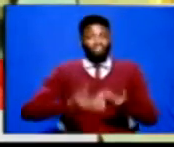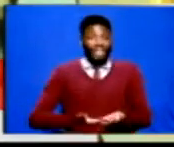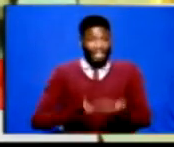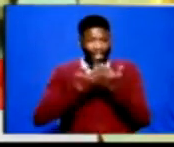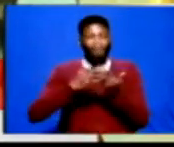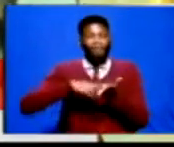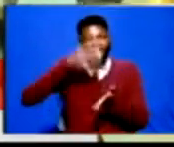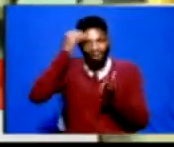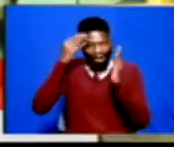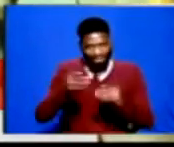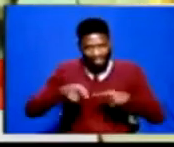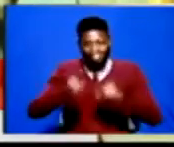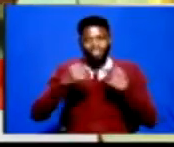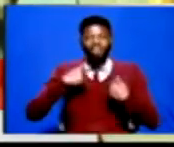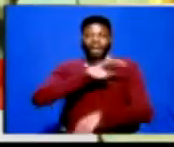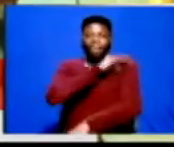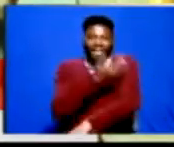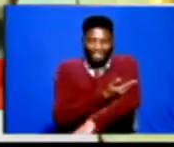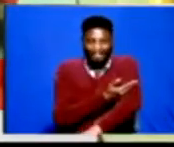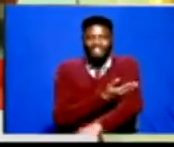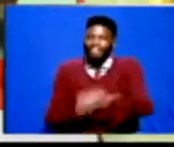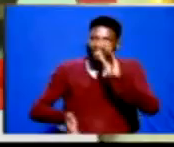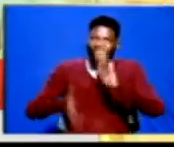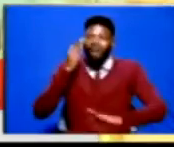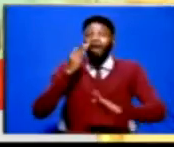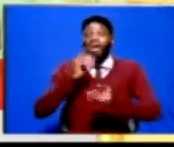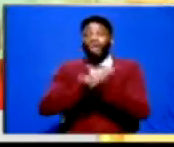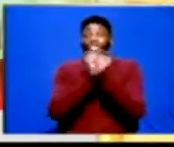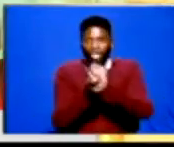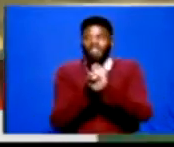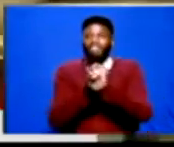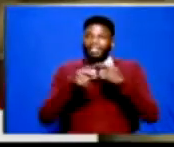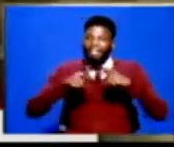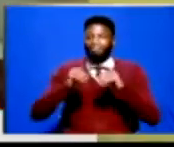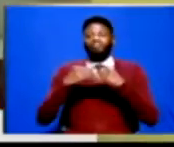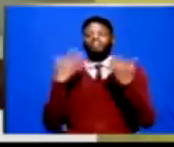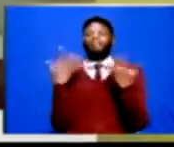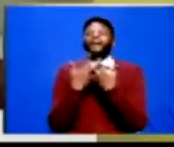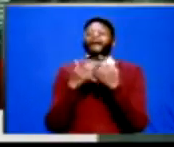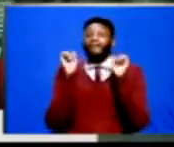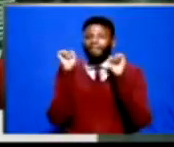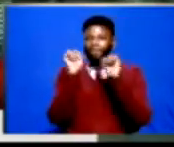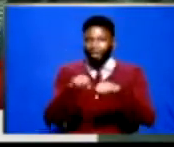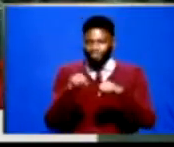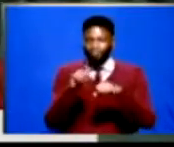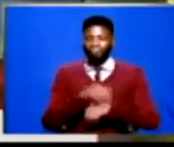with the capacity to respond to rapid changes and adapt to changes in the world economy.